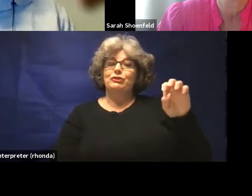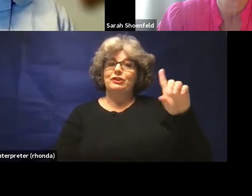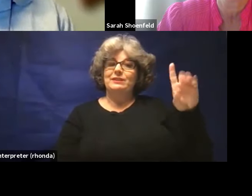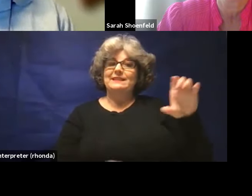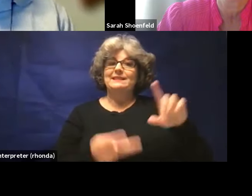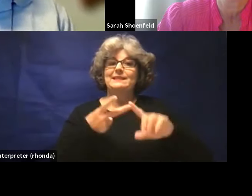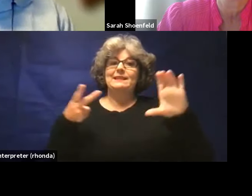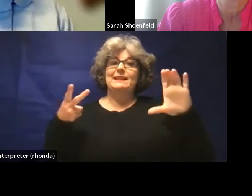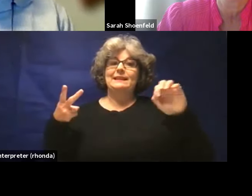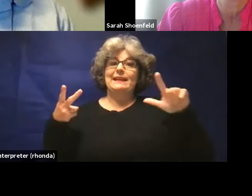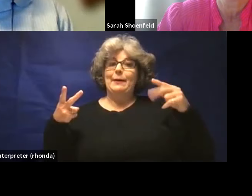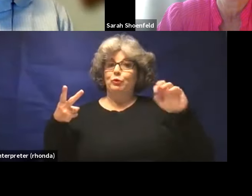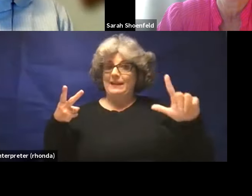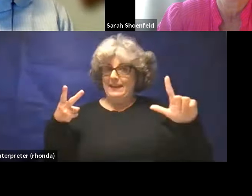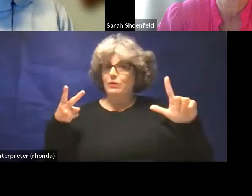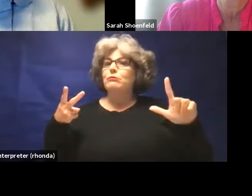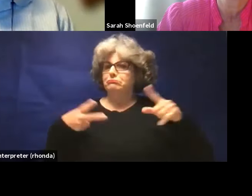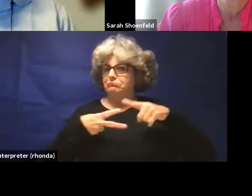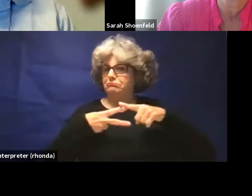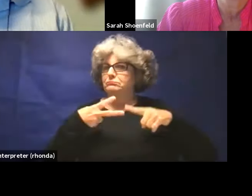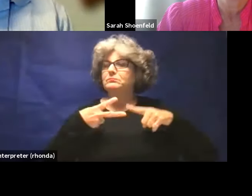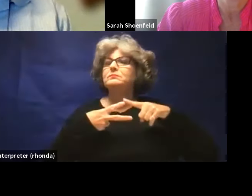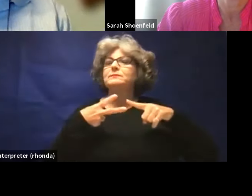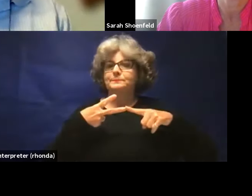a very long-standing oral history project, but